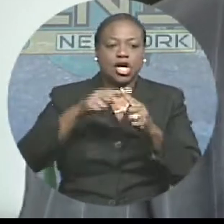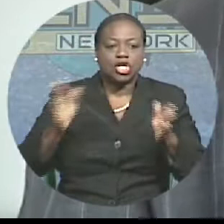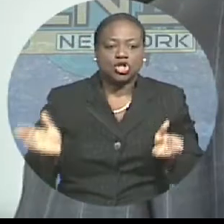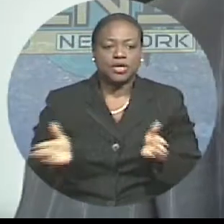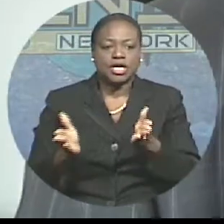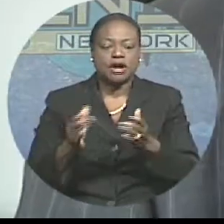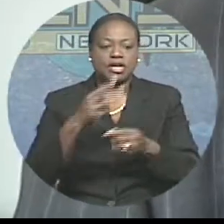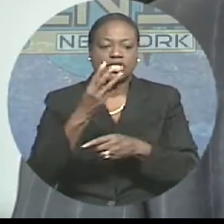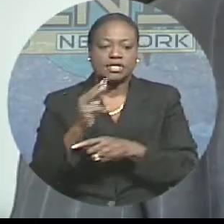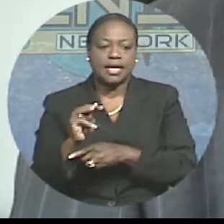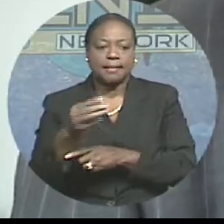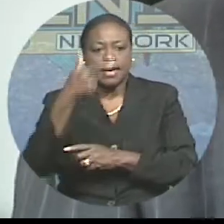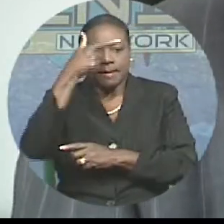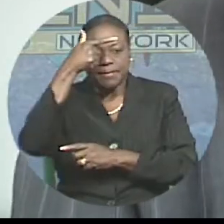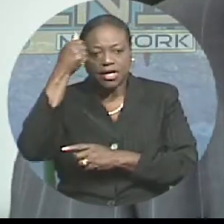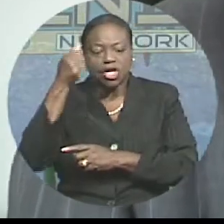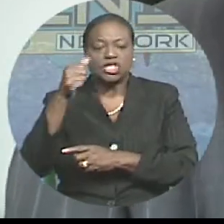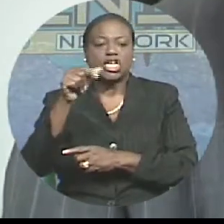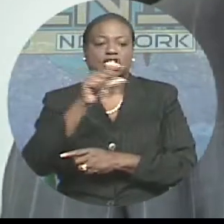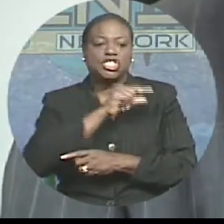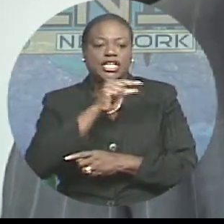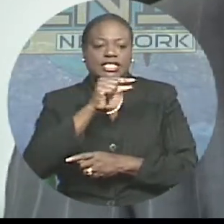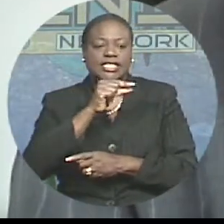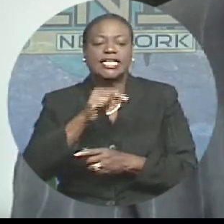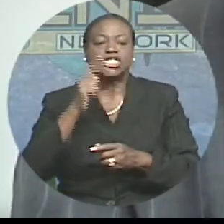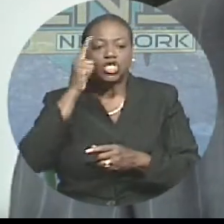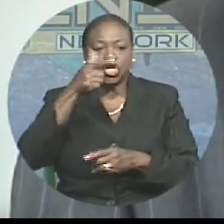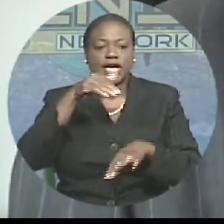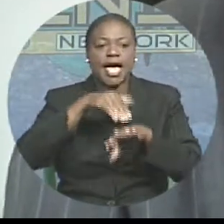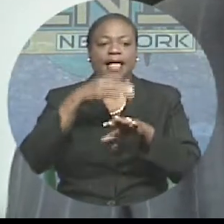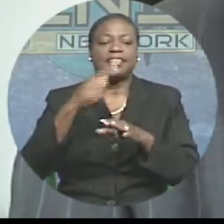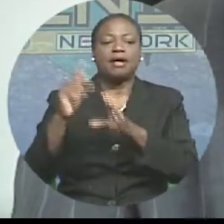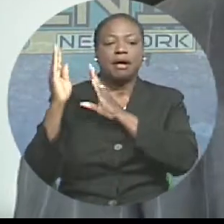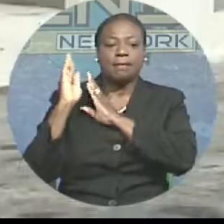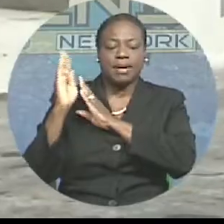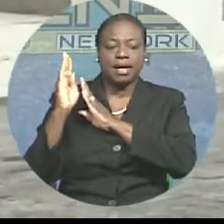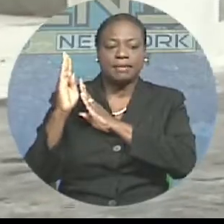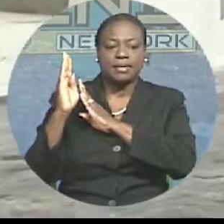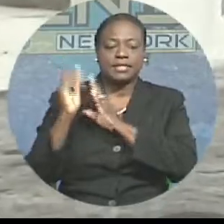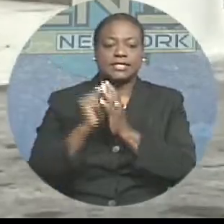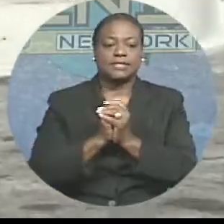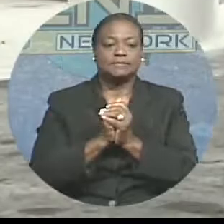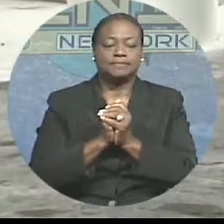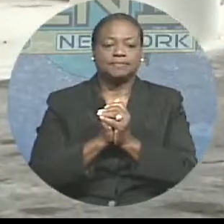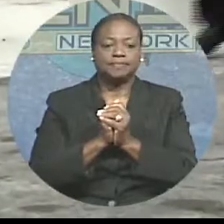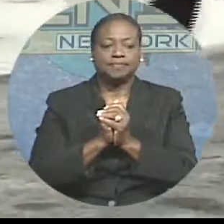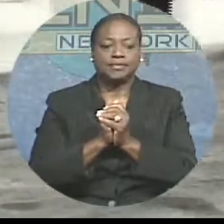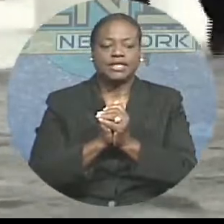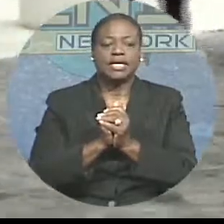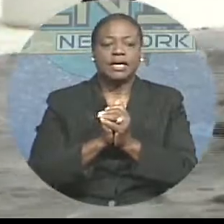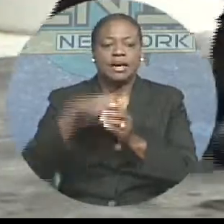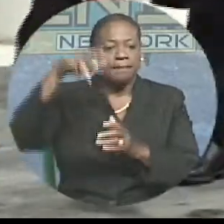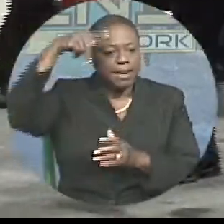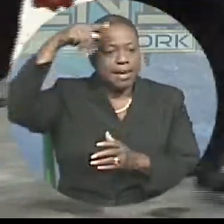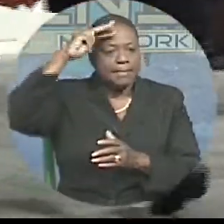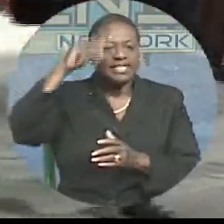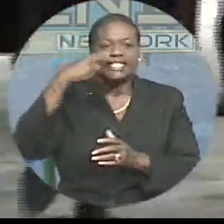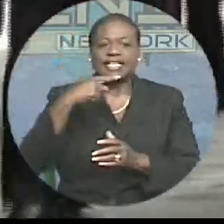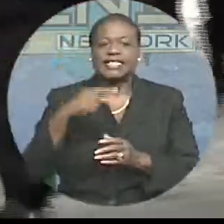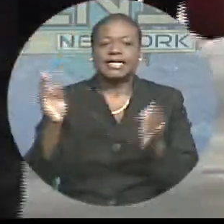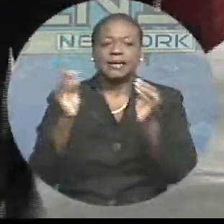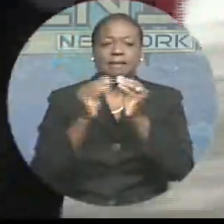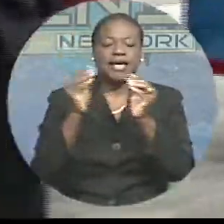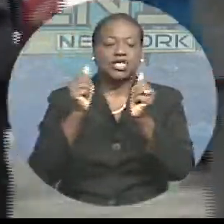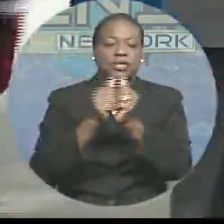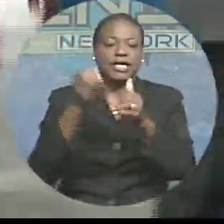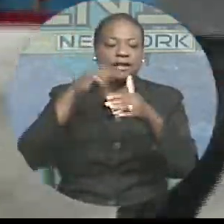them, because Genting is looking at the Bahamas in even more significant ways. The Prime Minister said he also met with investors wanting